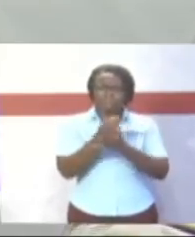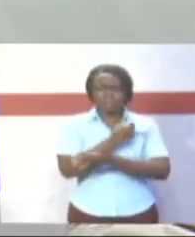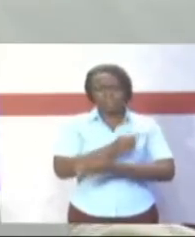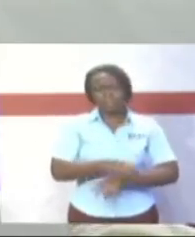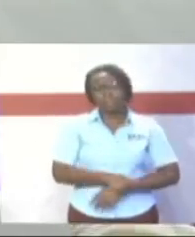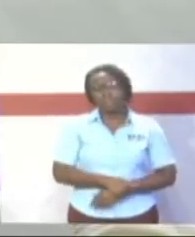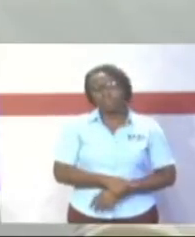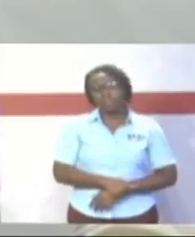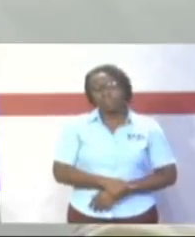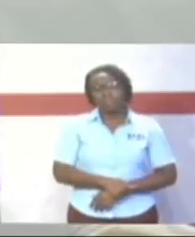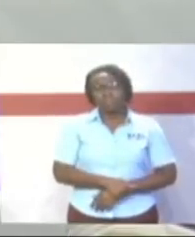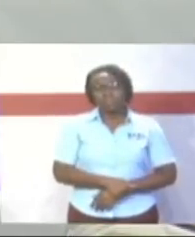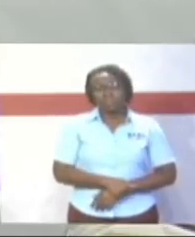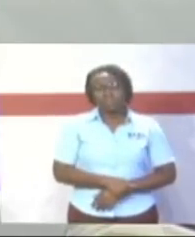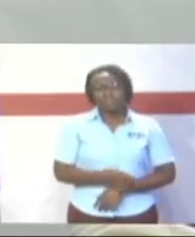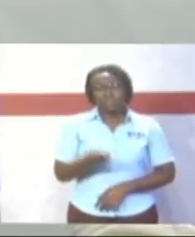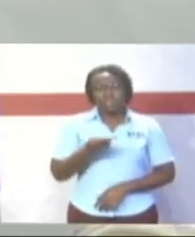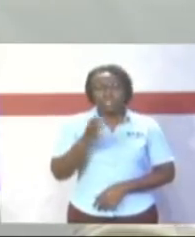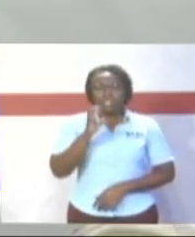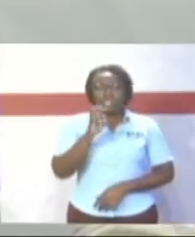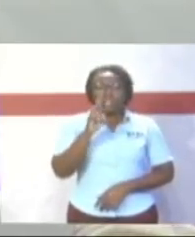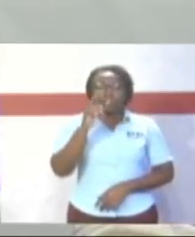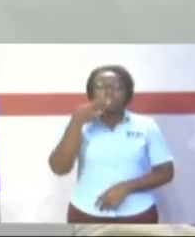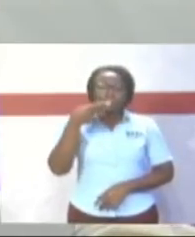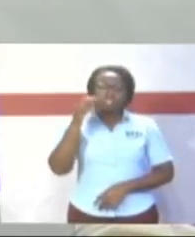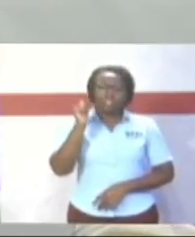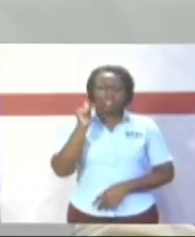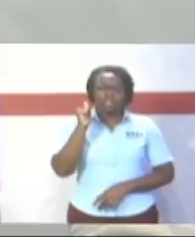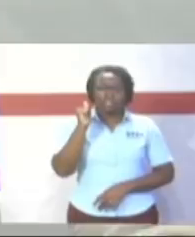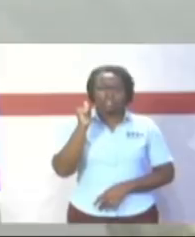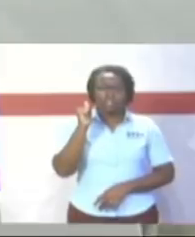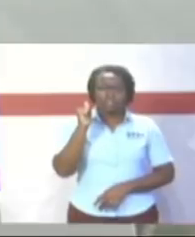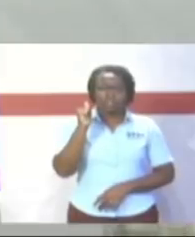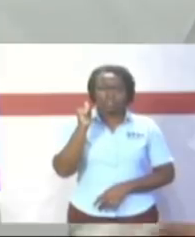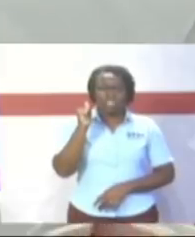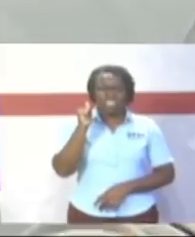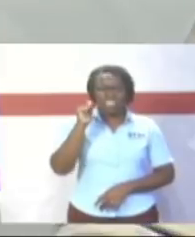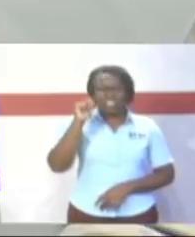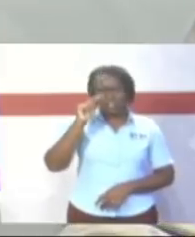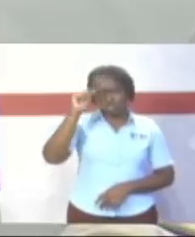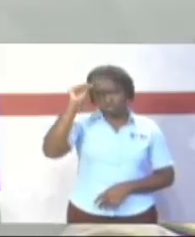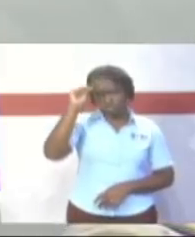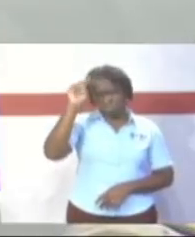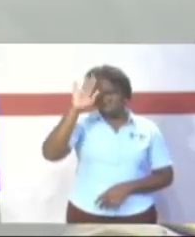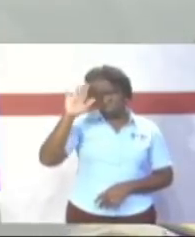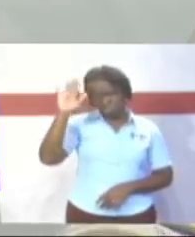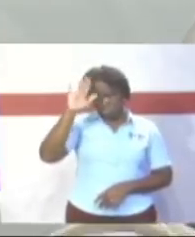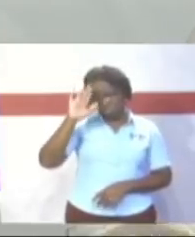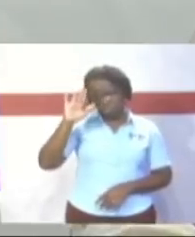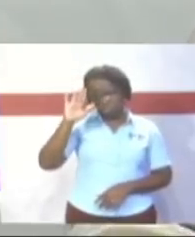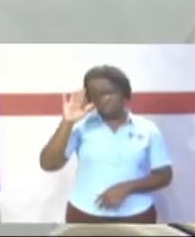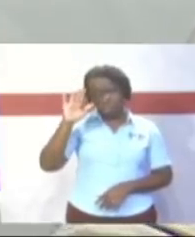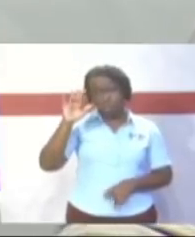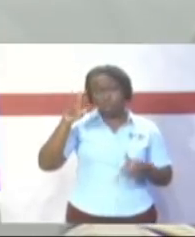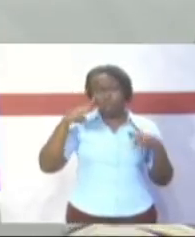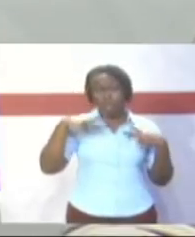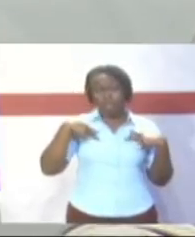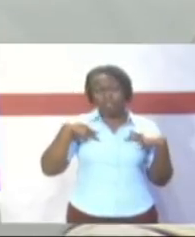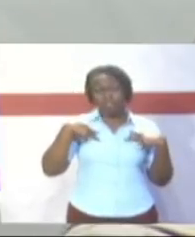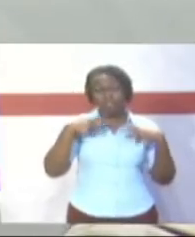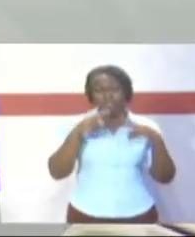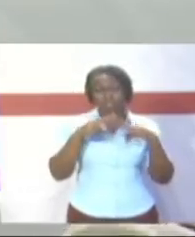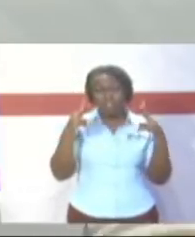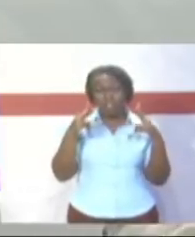also is that in the ERHA, looking particularly at the North Coast, we have very low uptake